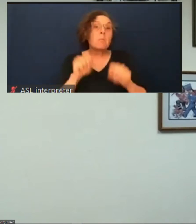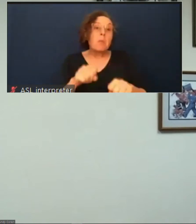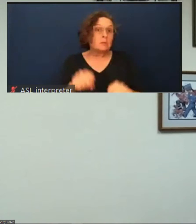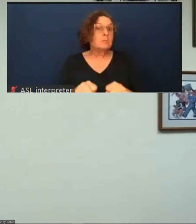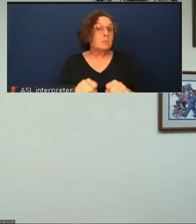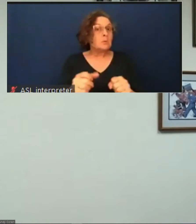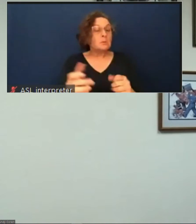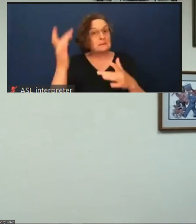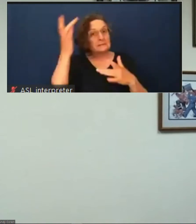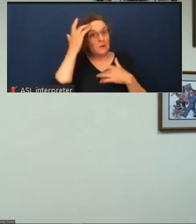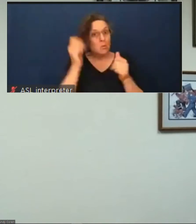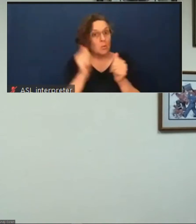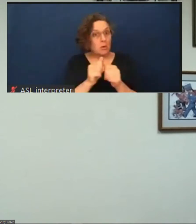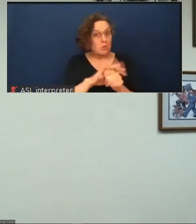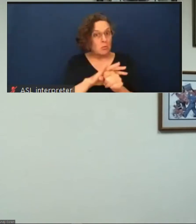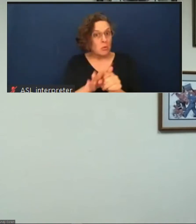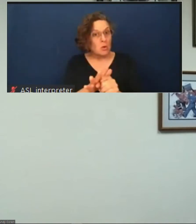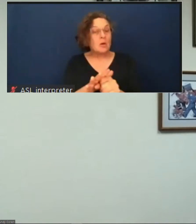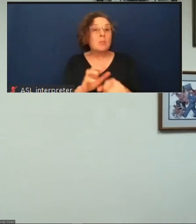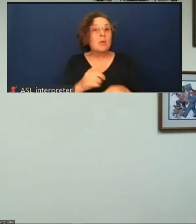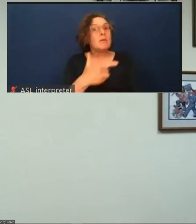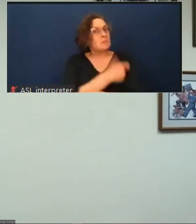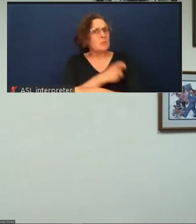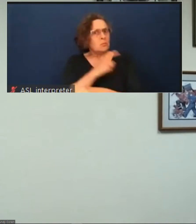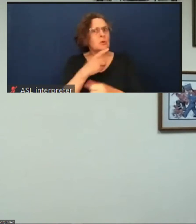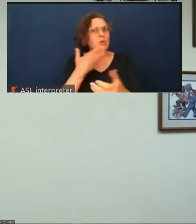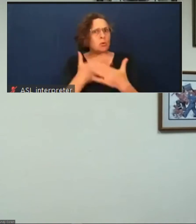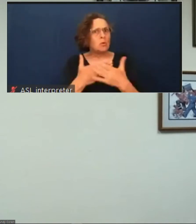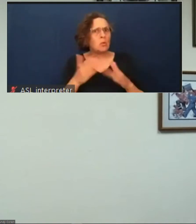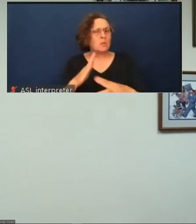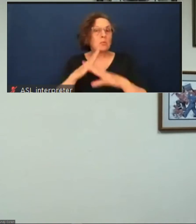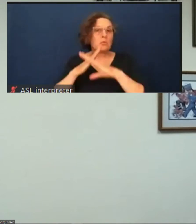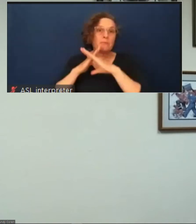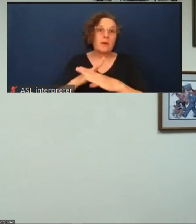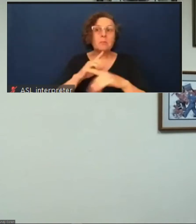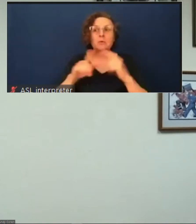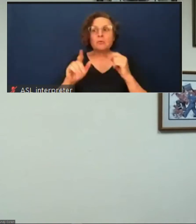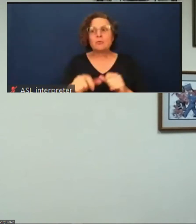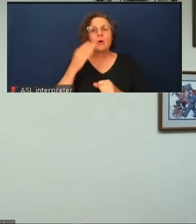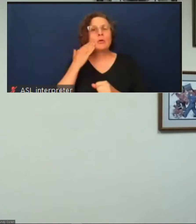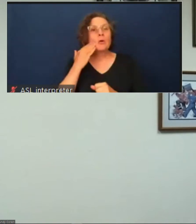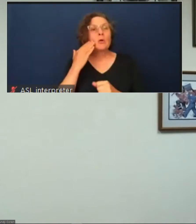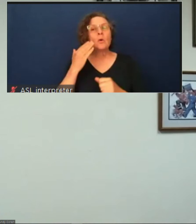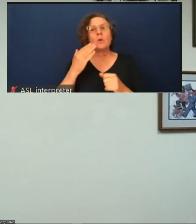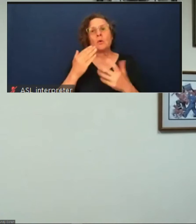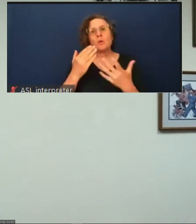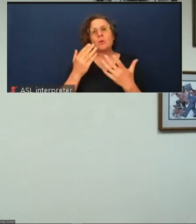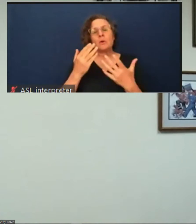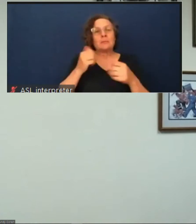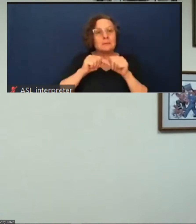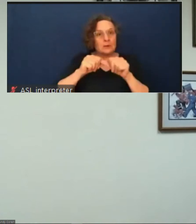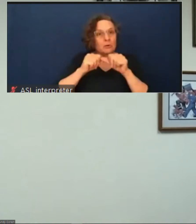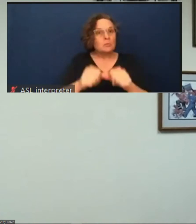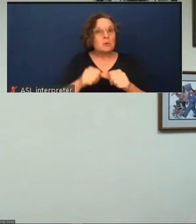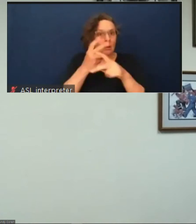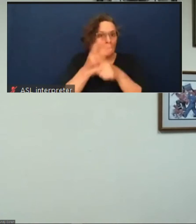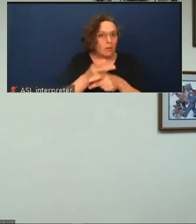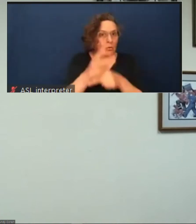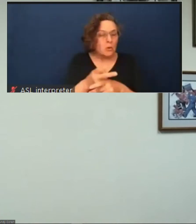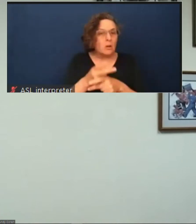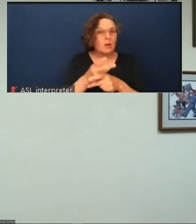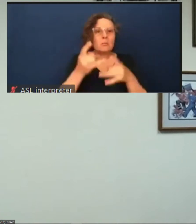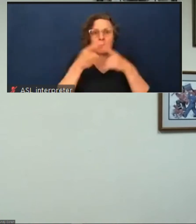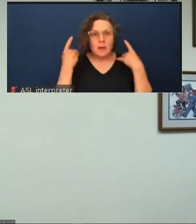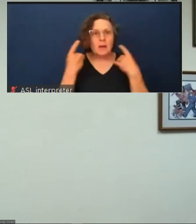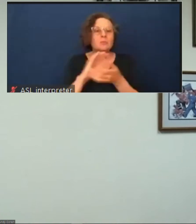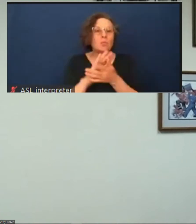tremendously. So everyone should still beware and continue to be vigilant, must keep